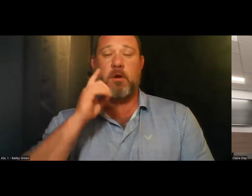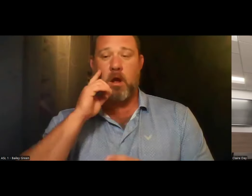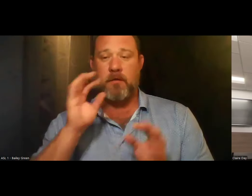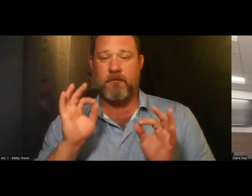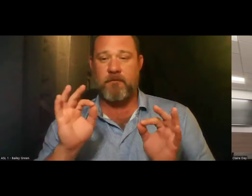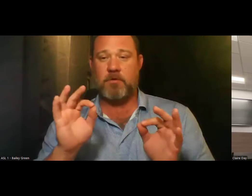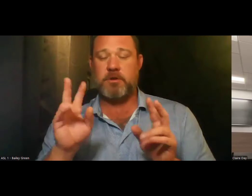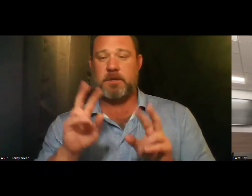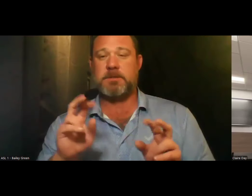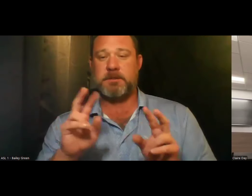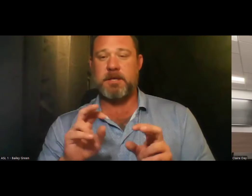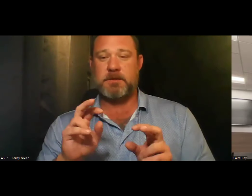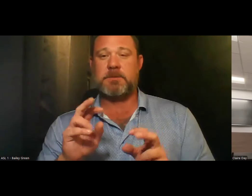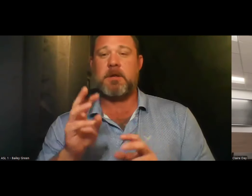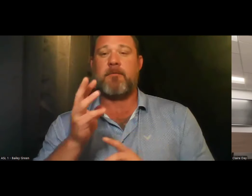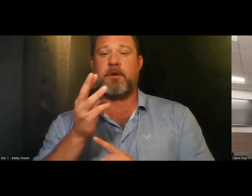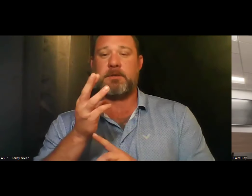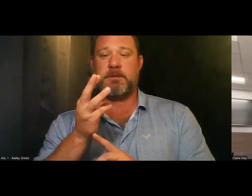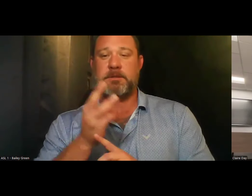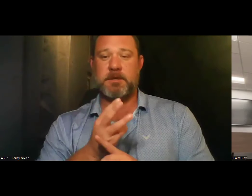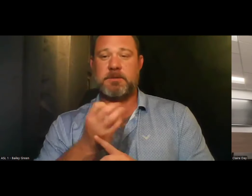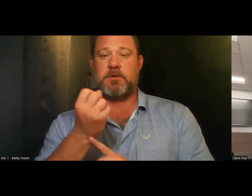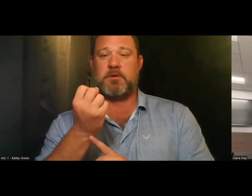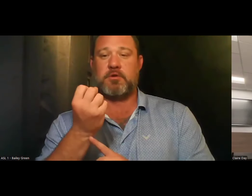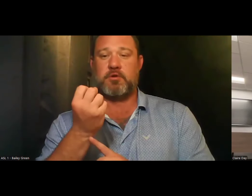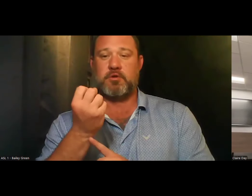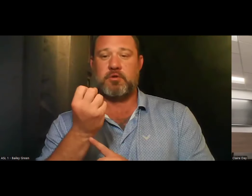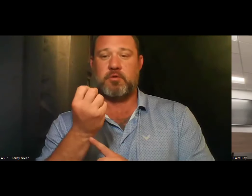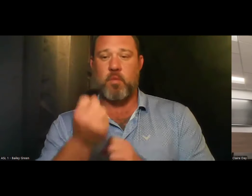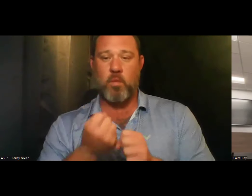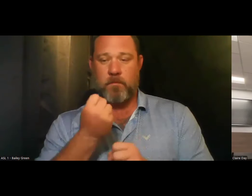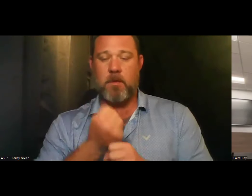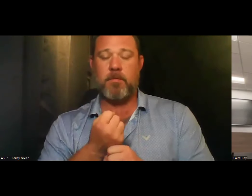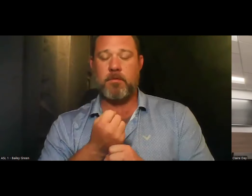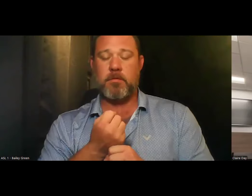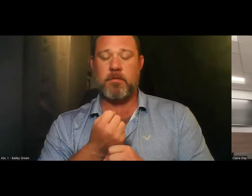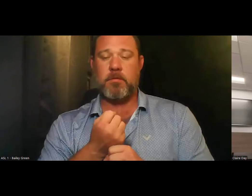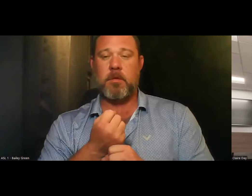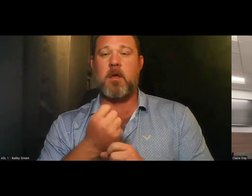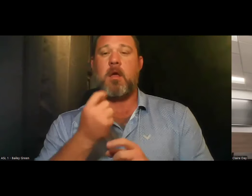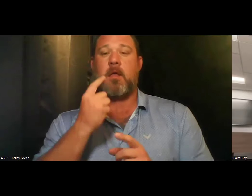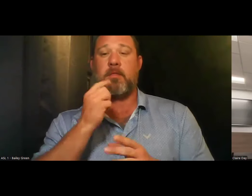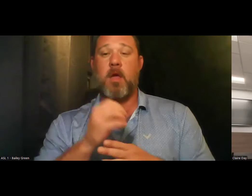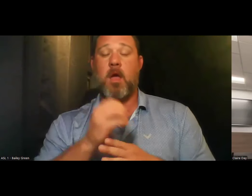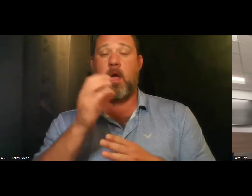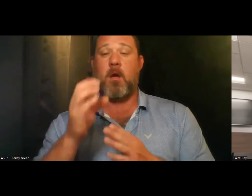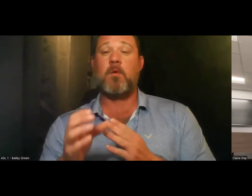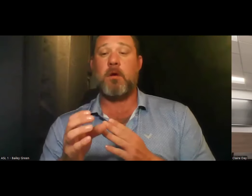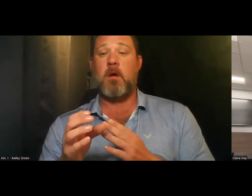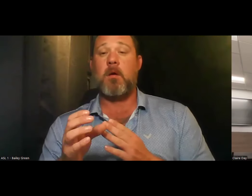assessed every 6 and 12-month marks for both groups, regardless. And the primary outcome for the clinical trial was